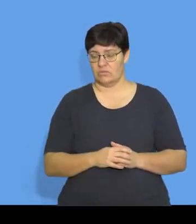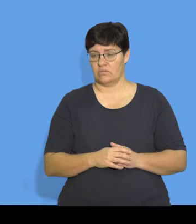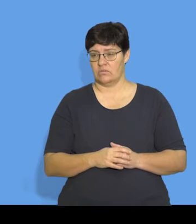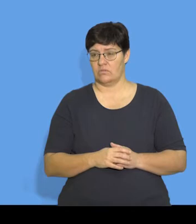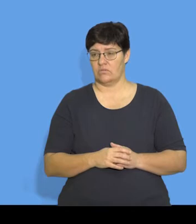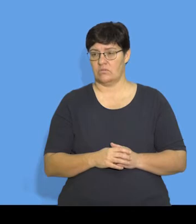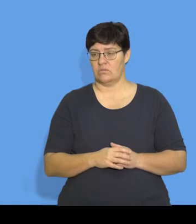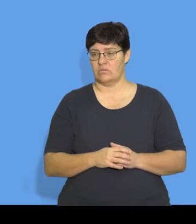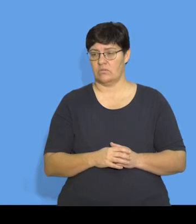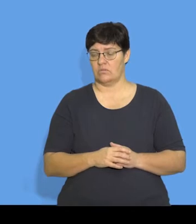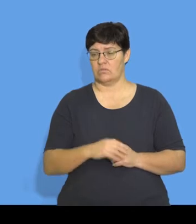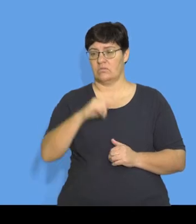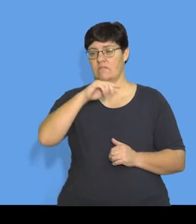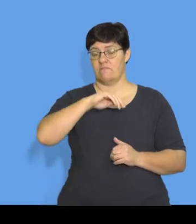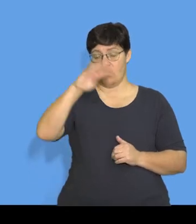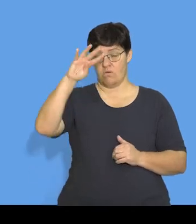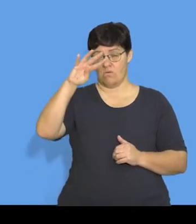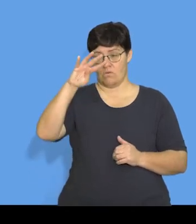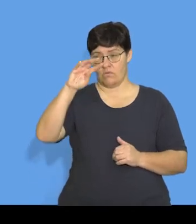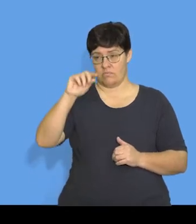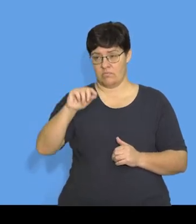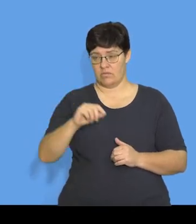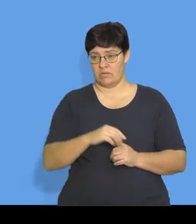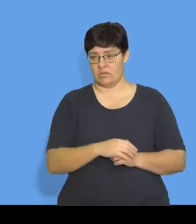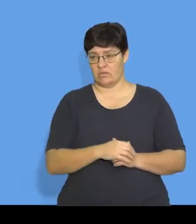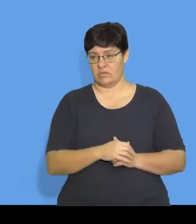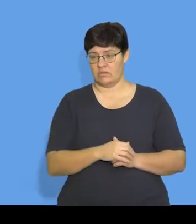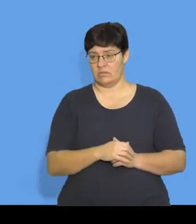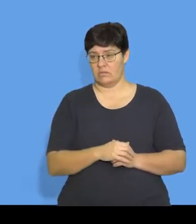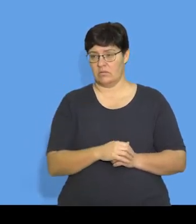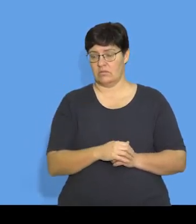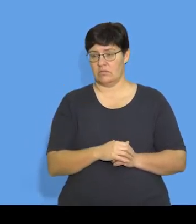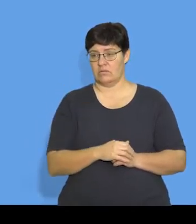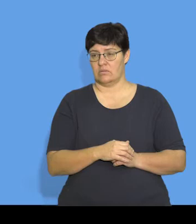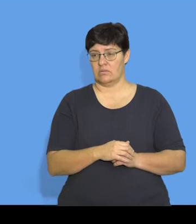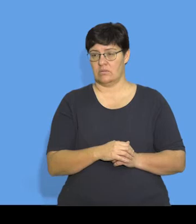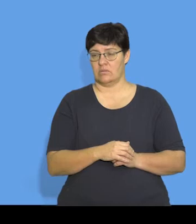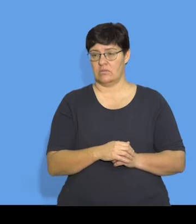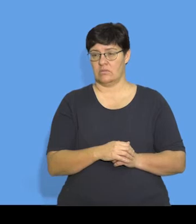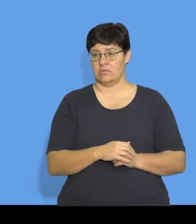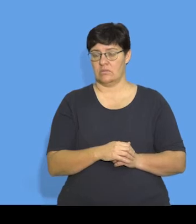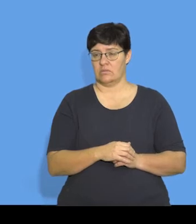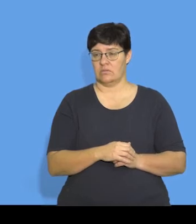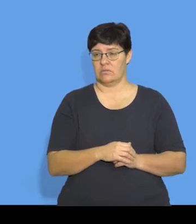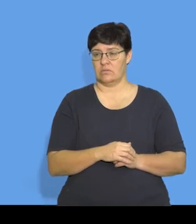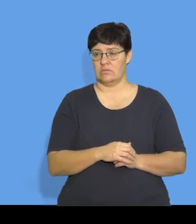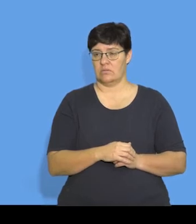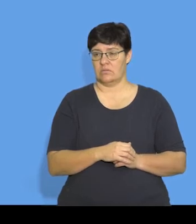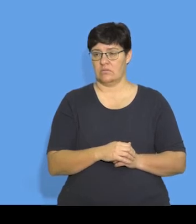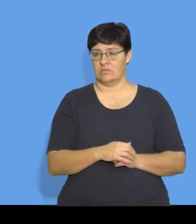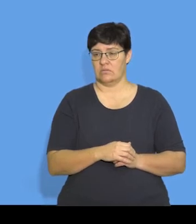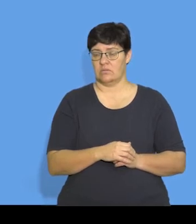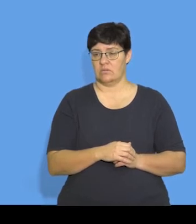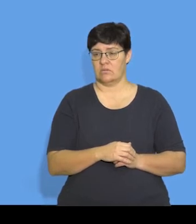got to 4, and then it hit the floor again. So this is 5. This value here